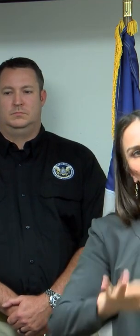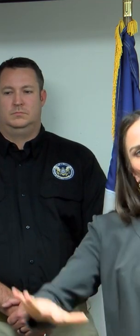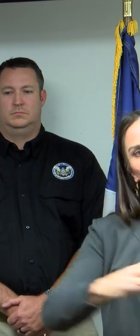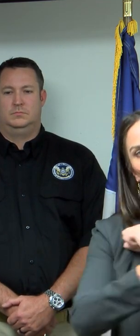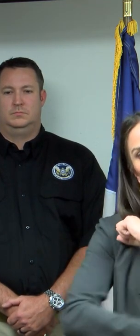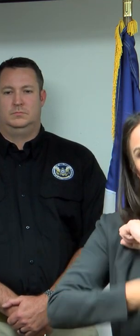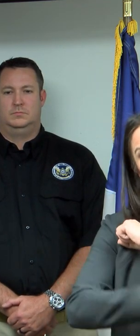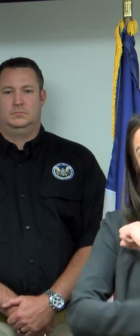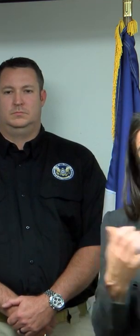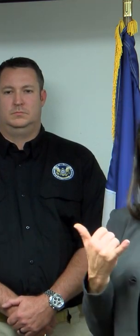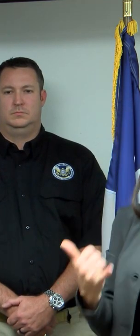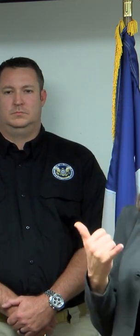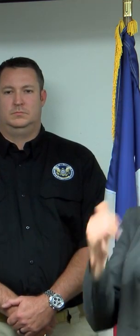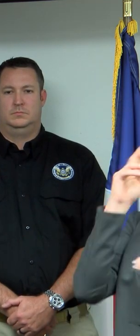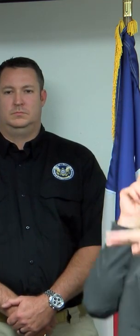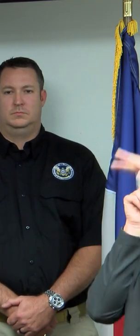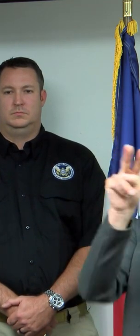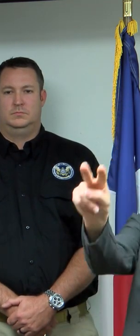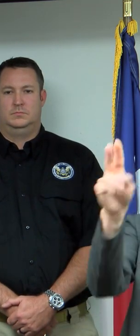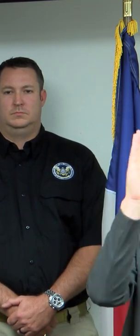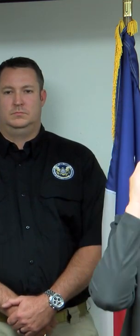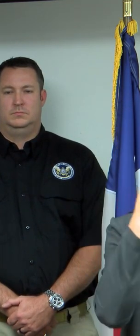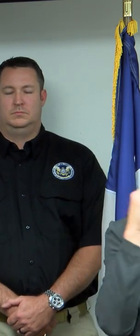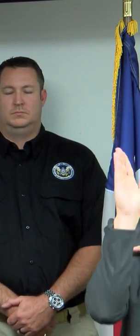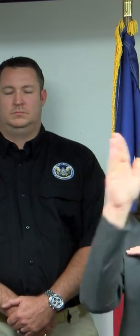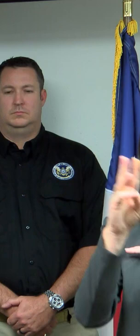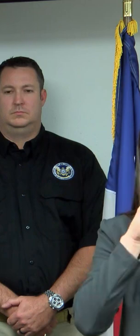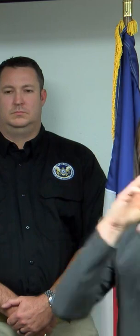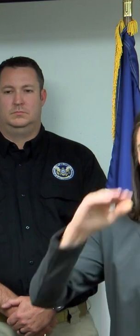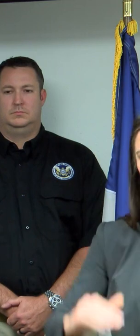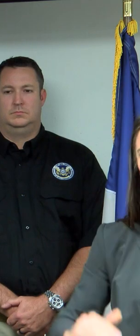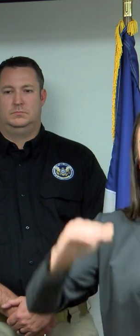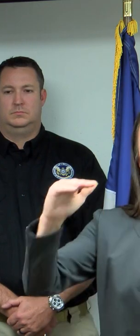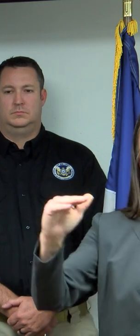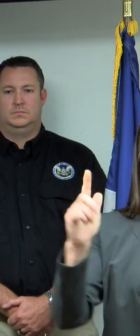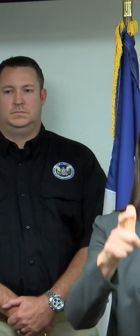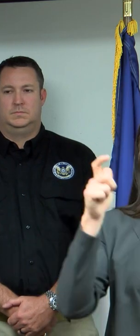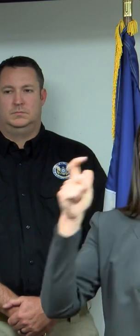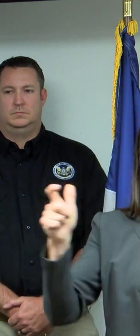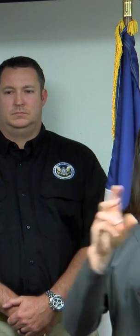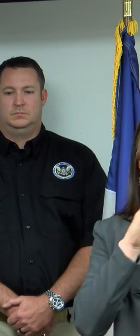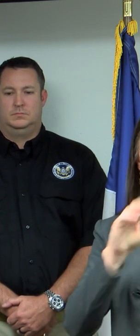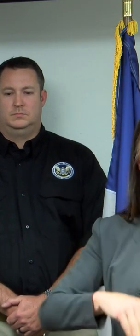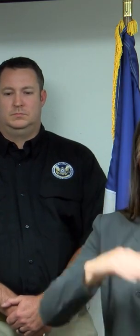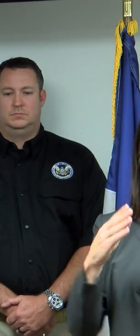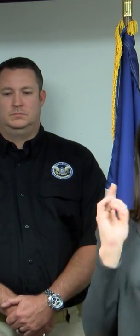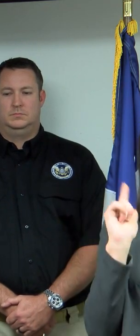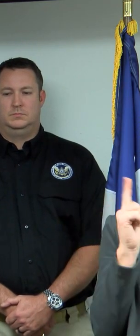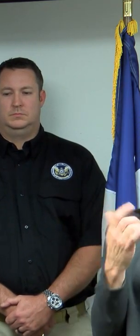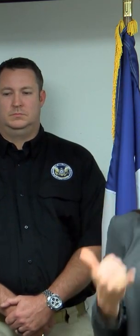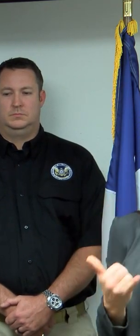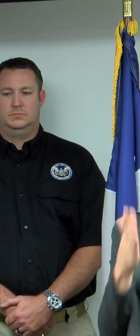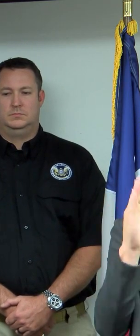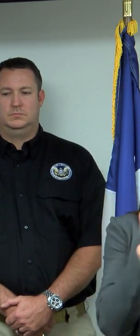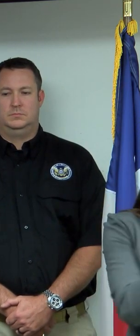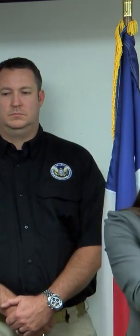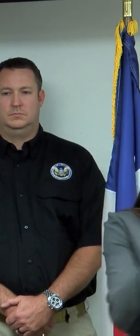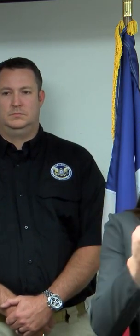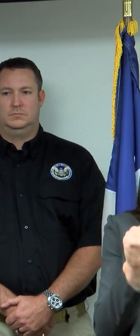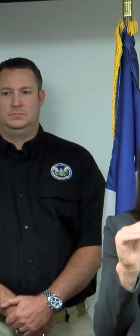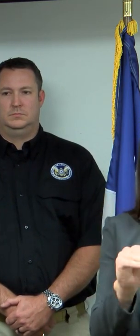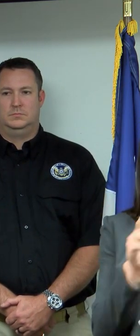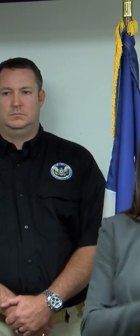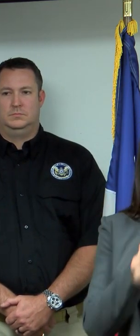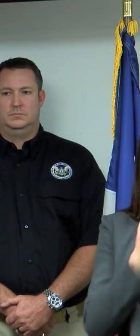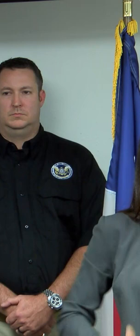flood forecast calls for a rise into a major flood stage later today, so we will be alerting our residents that live in those